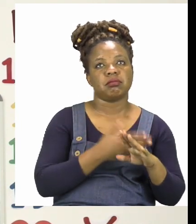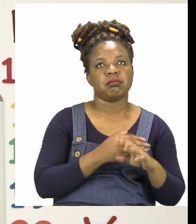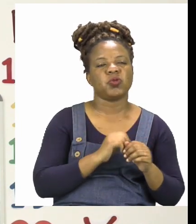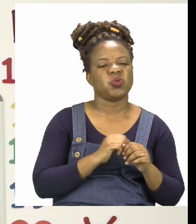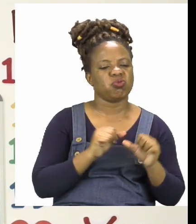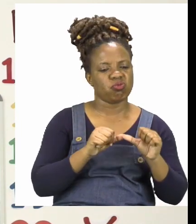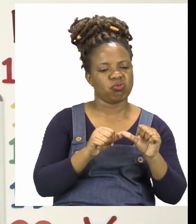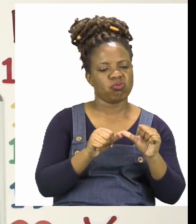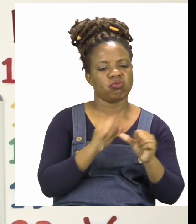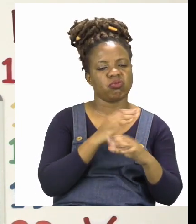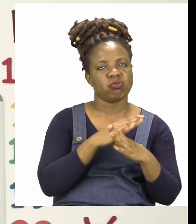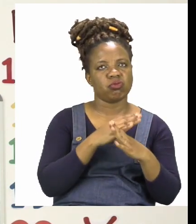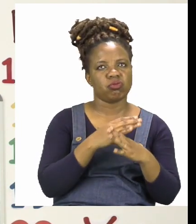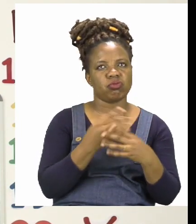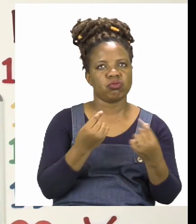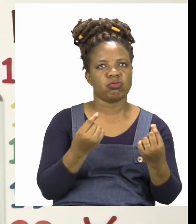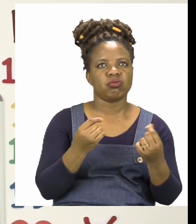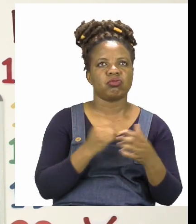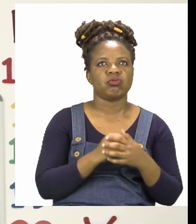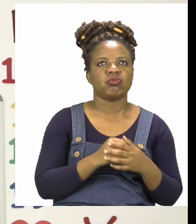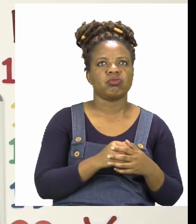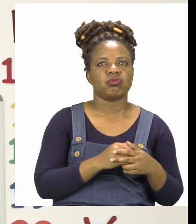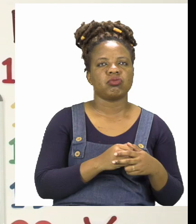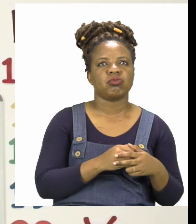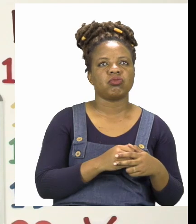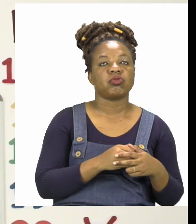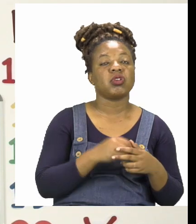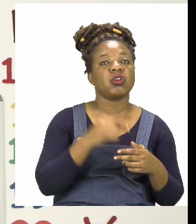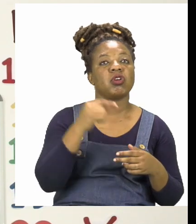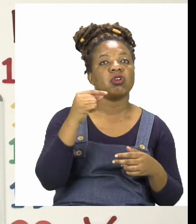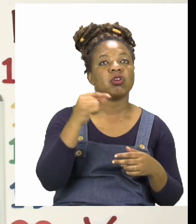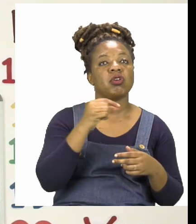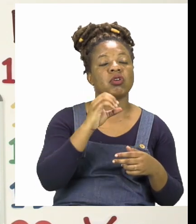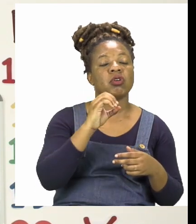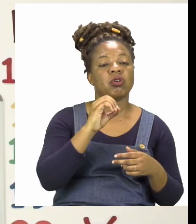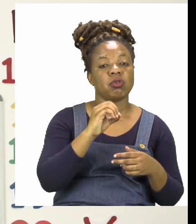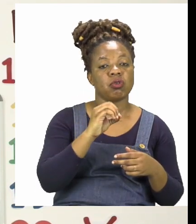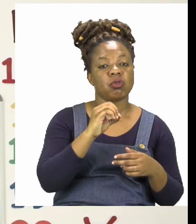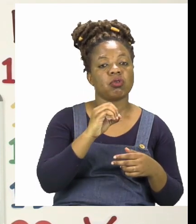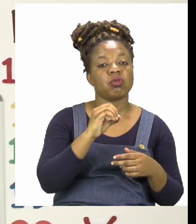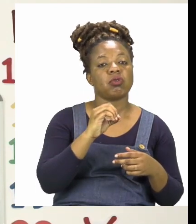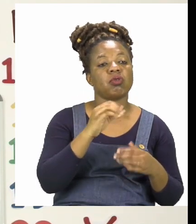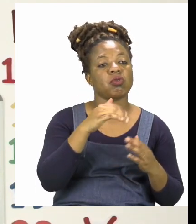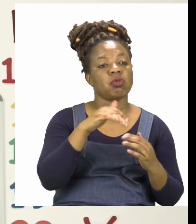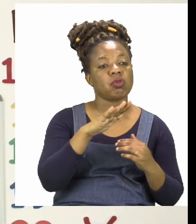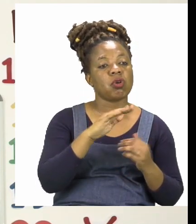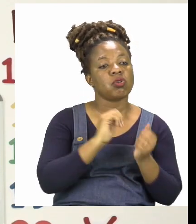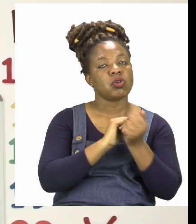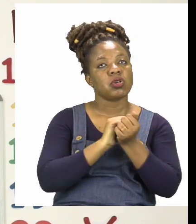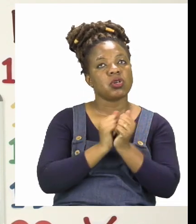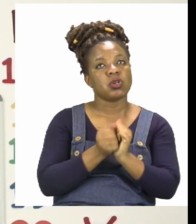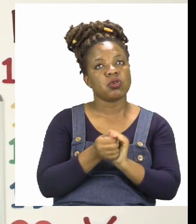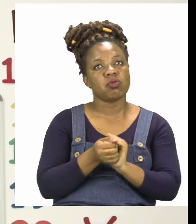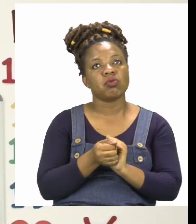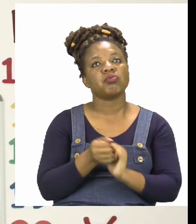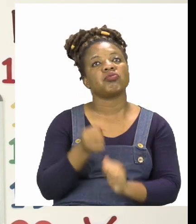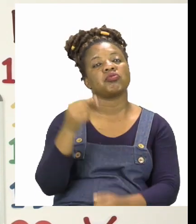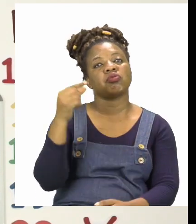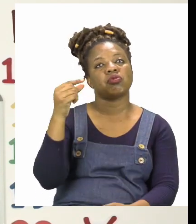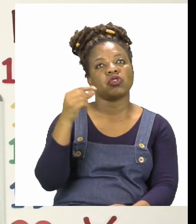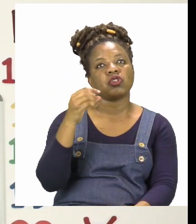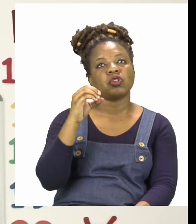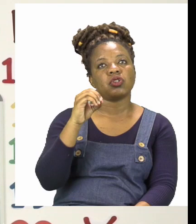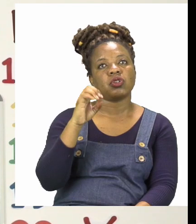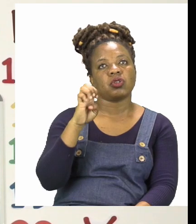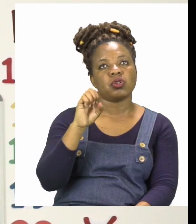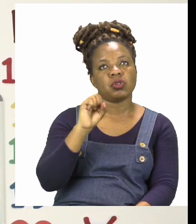So if you go changes to goes. He goes to